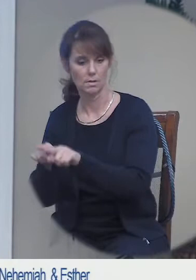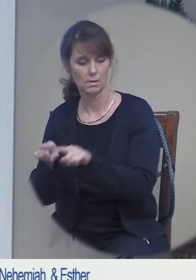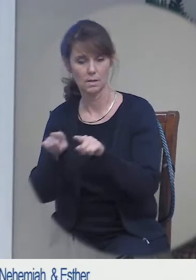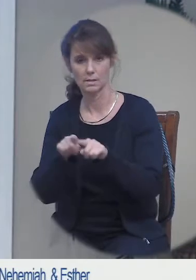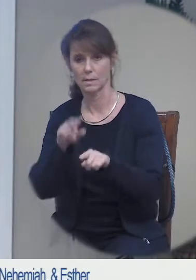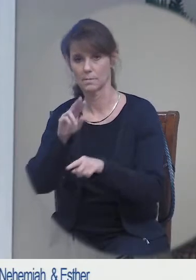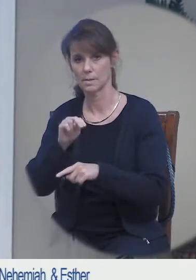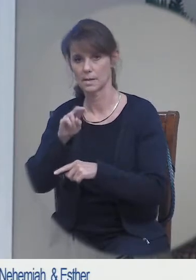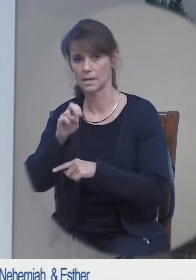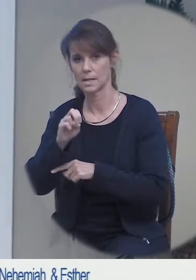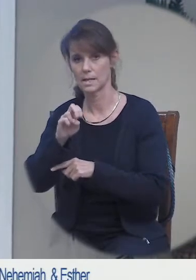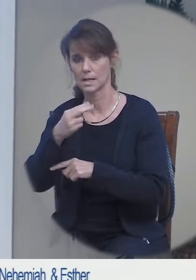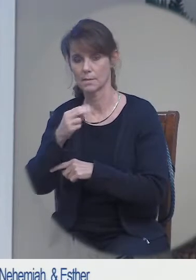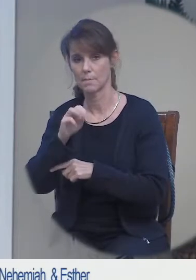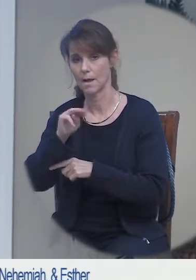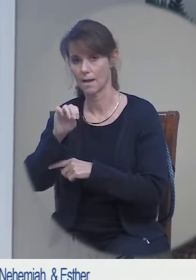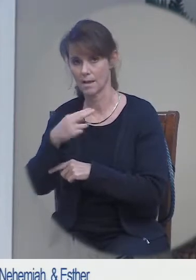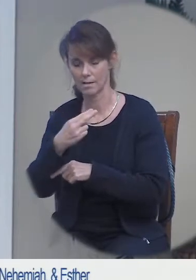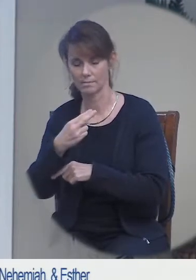Nehemiah set a great example.